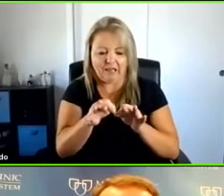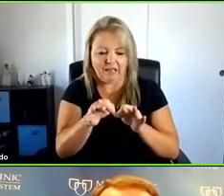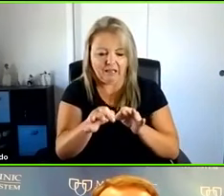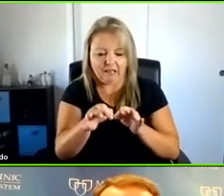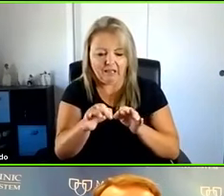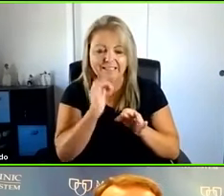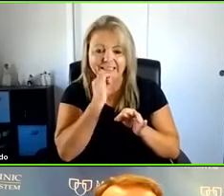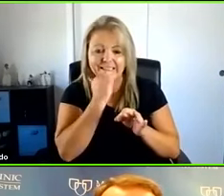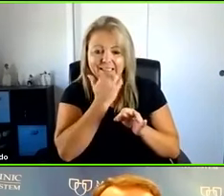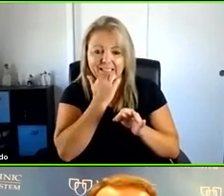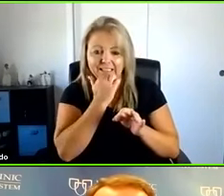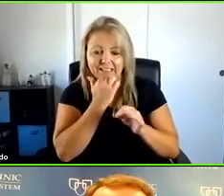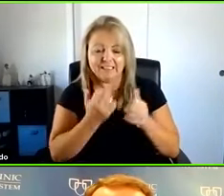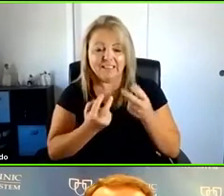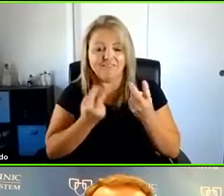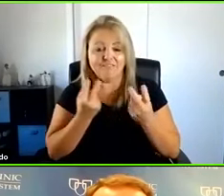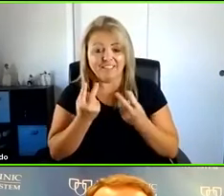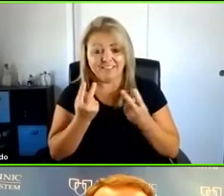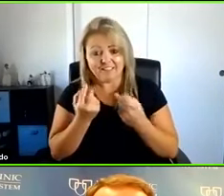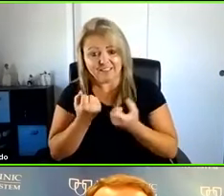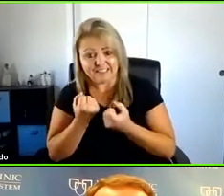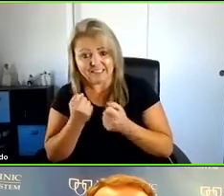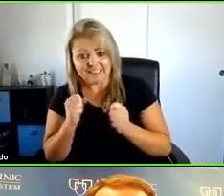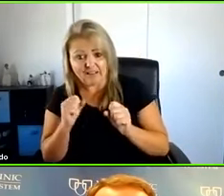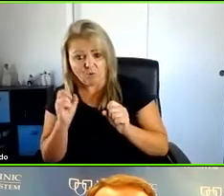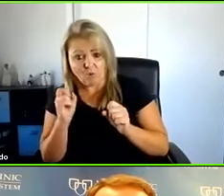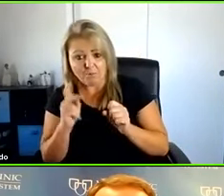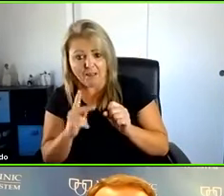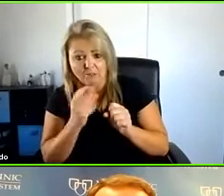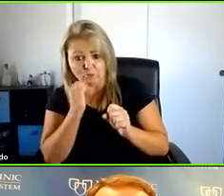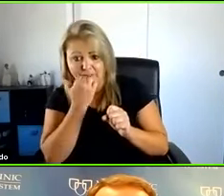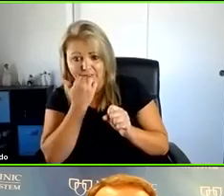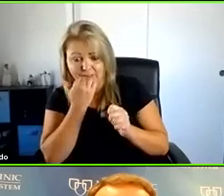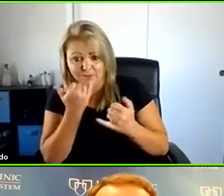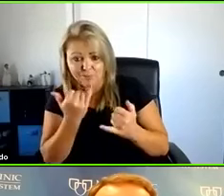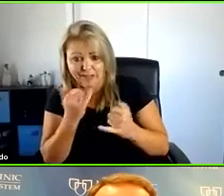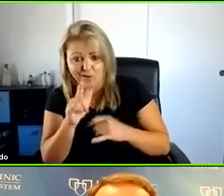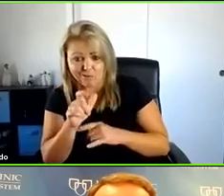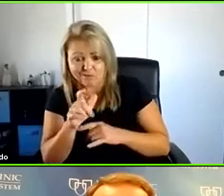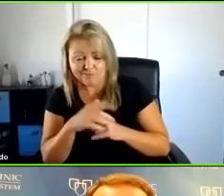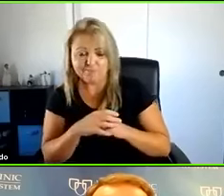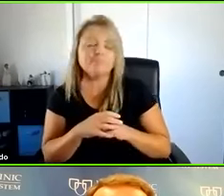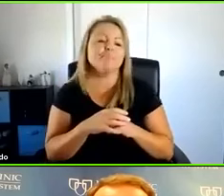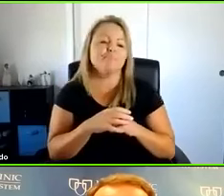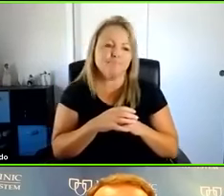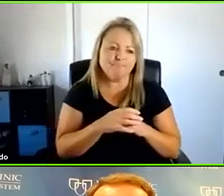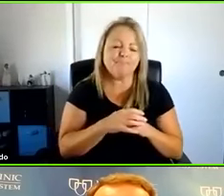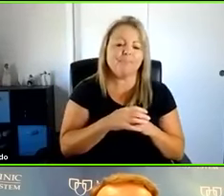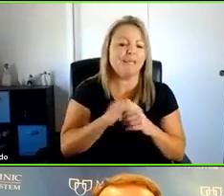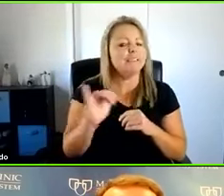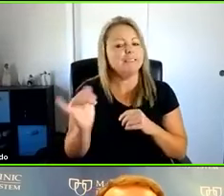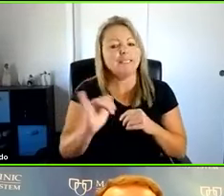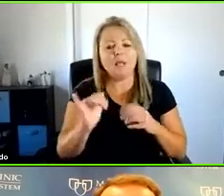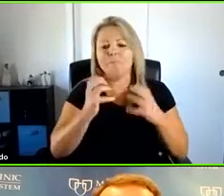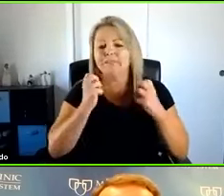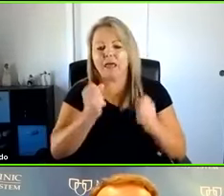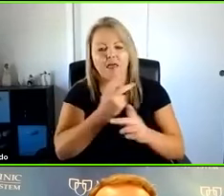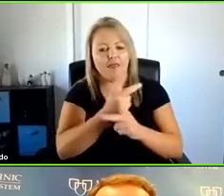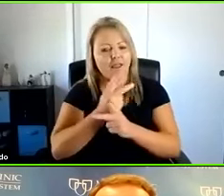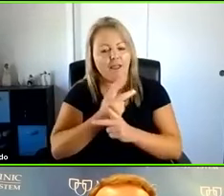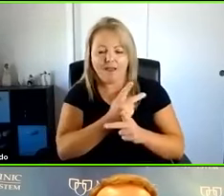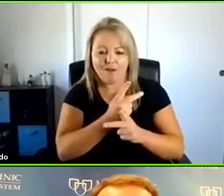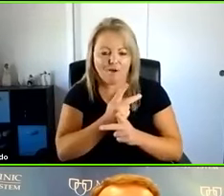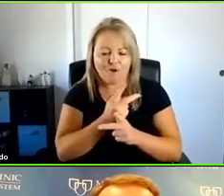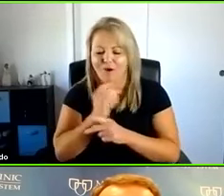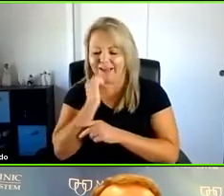Would you say it's safe to go back to the dentist right now? Yeah, I think similar to healthcare, dental care,